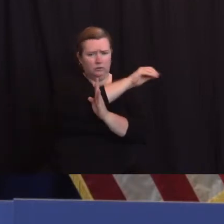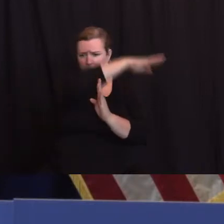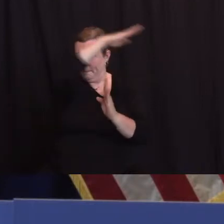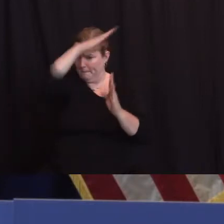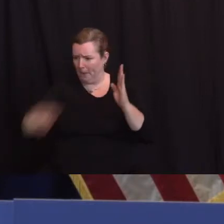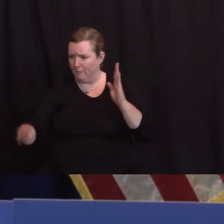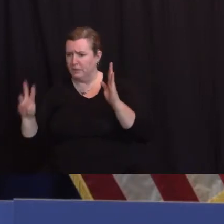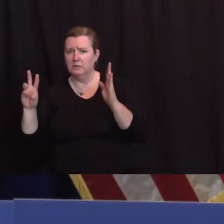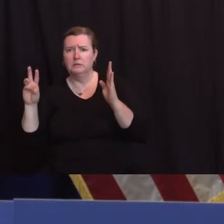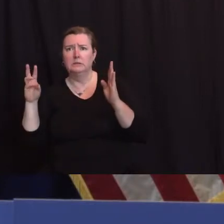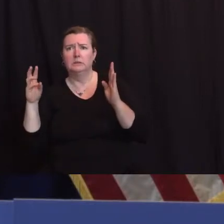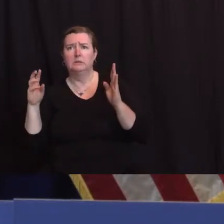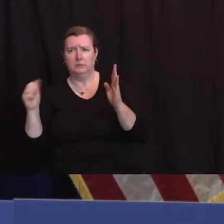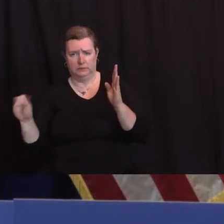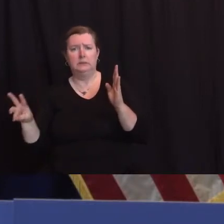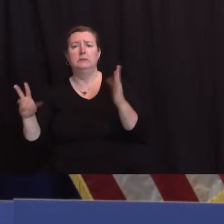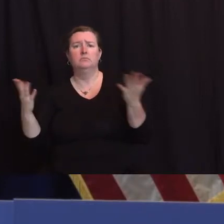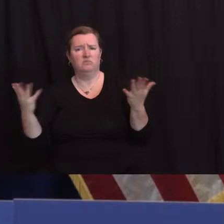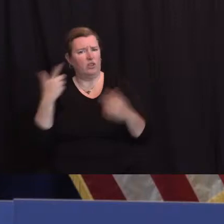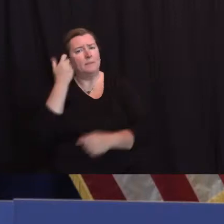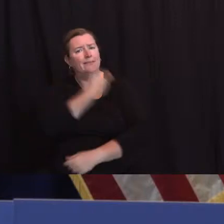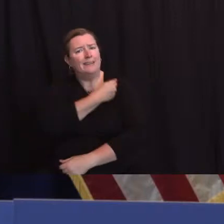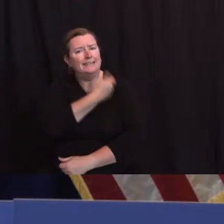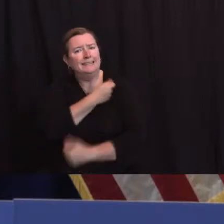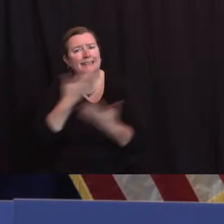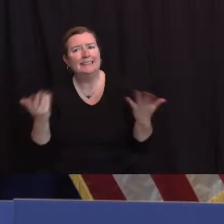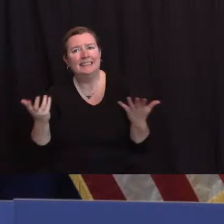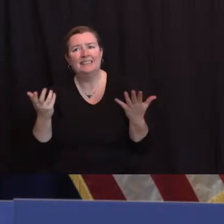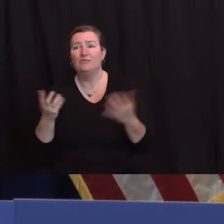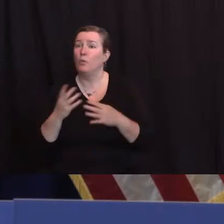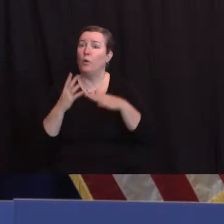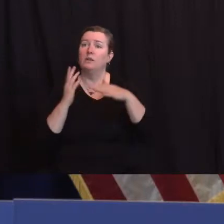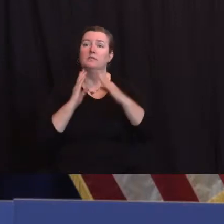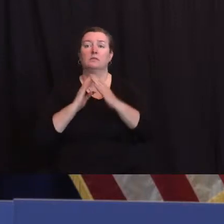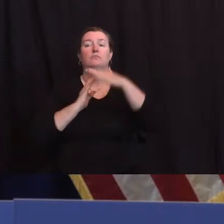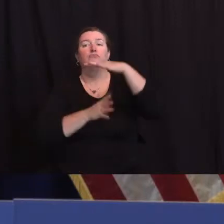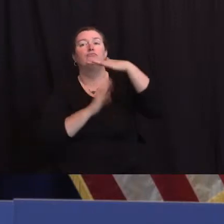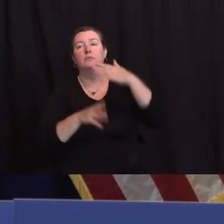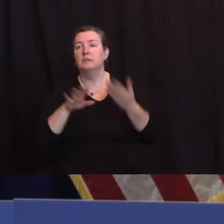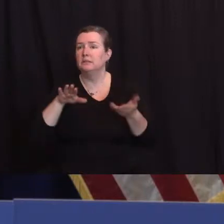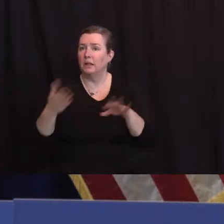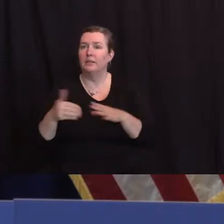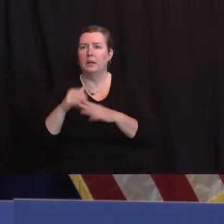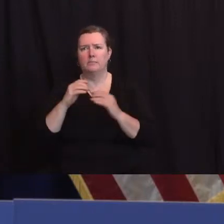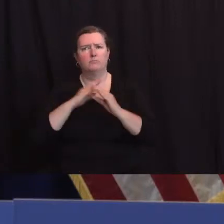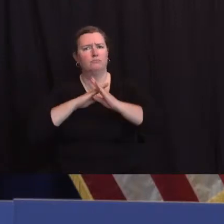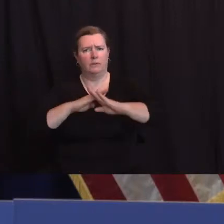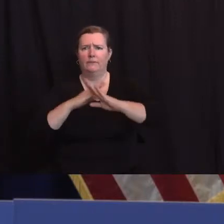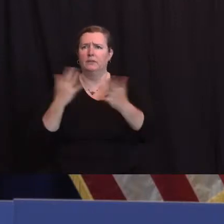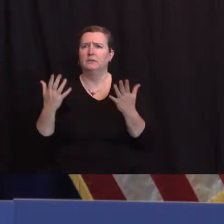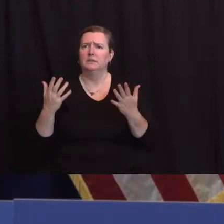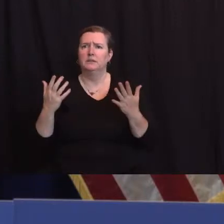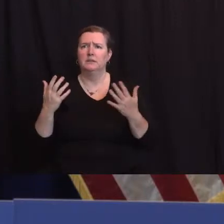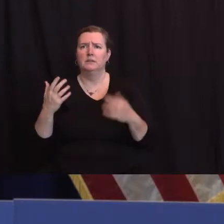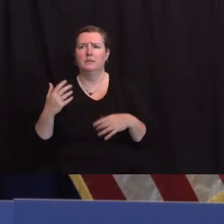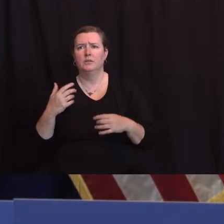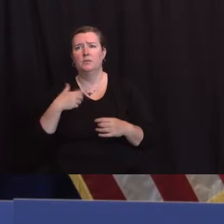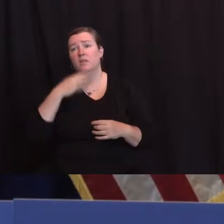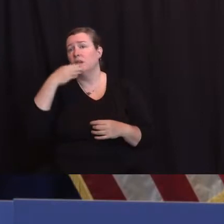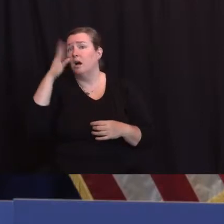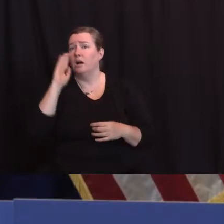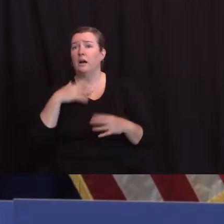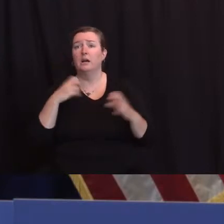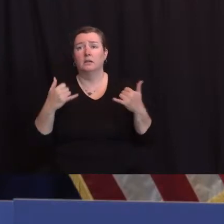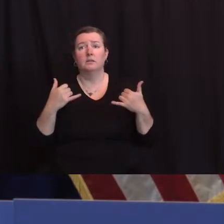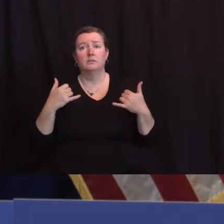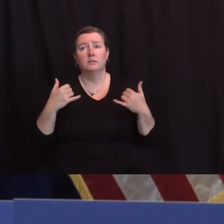lives. COVID-19 hospitalizations and deaths are preventable. Thankfully, we have safe and effective vaccines that